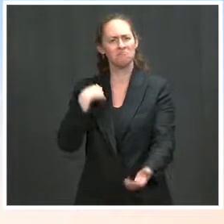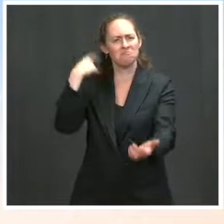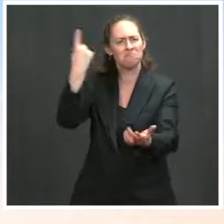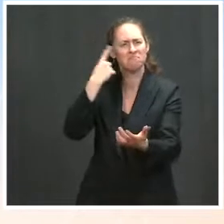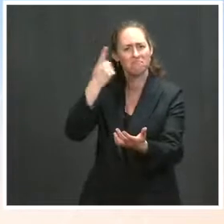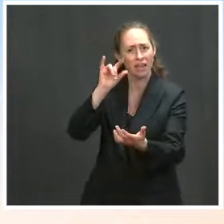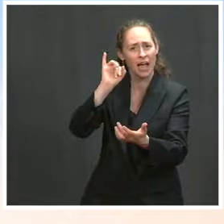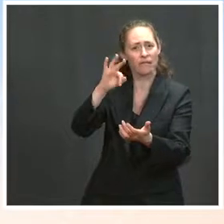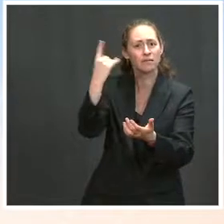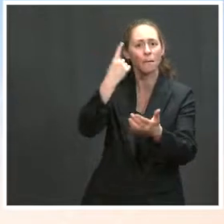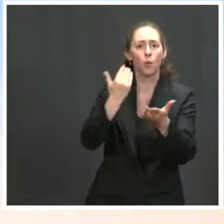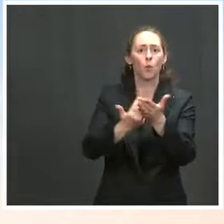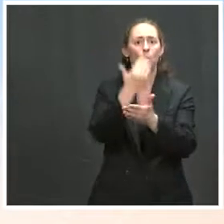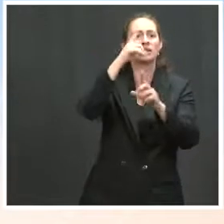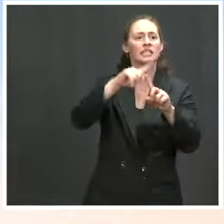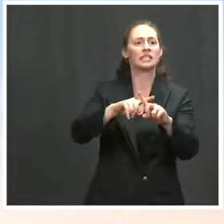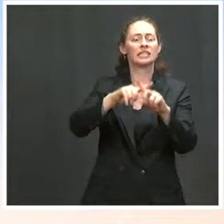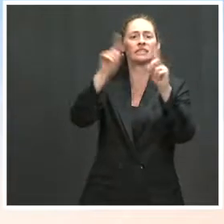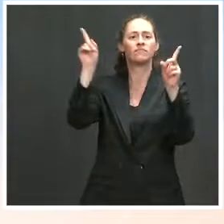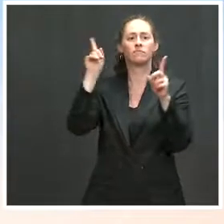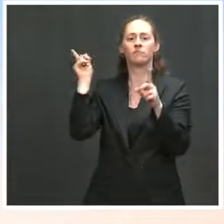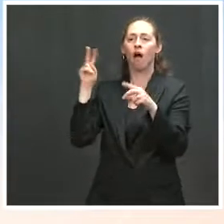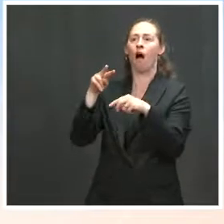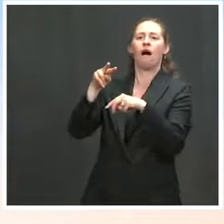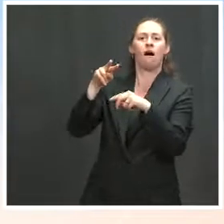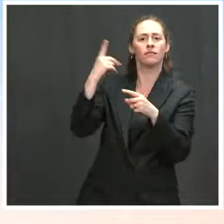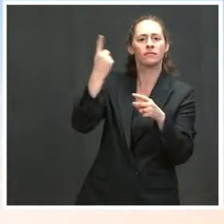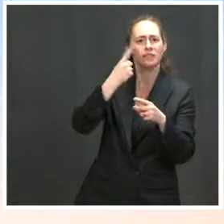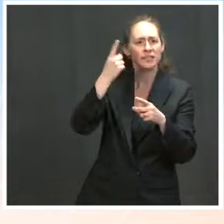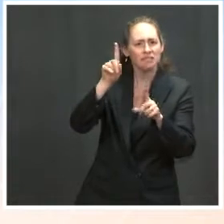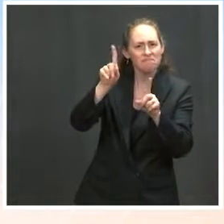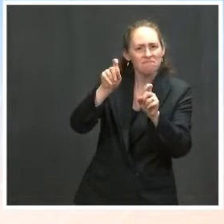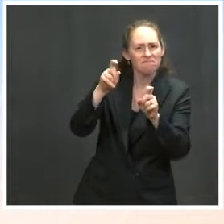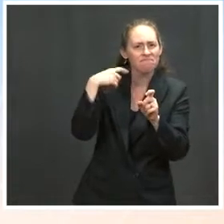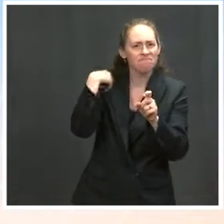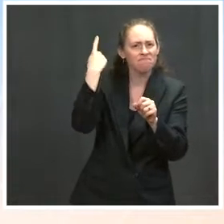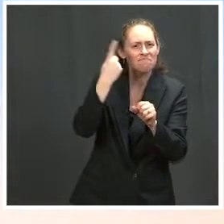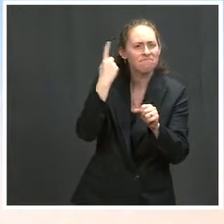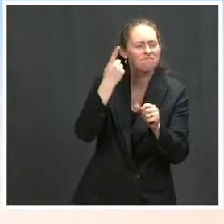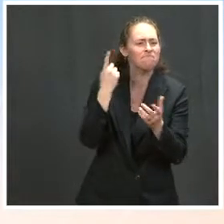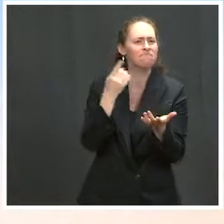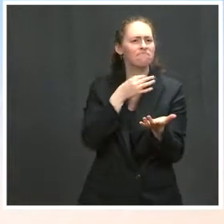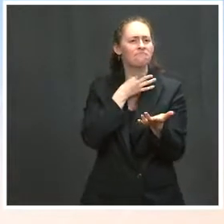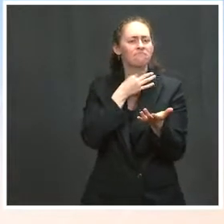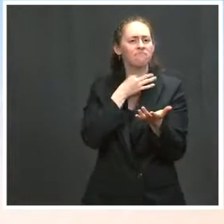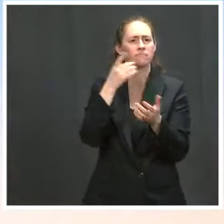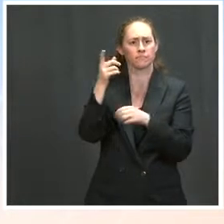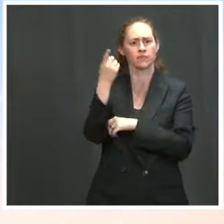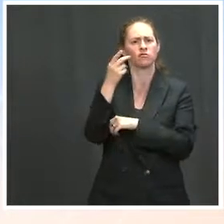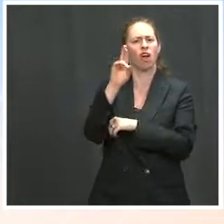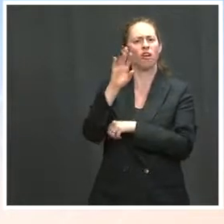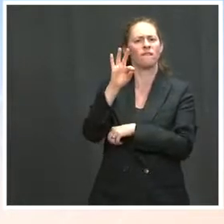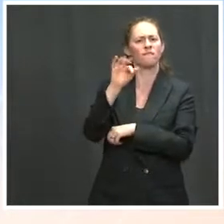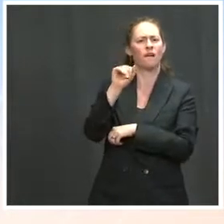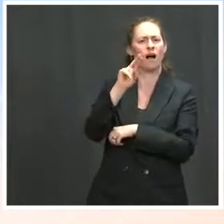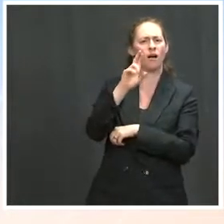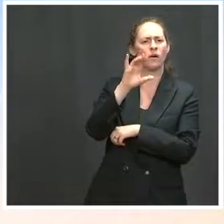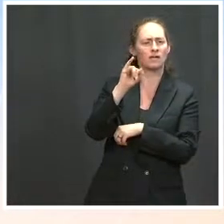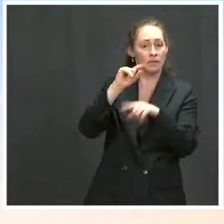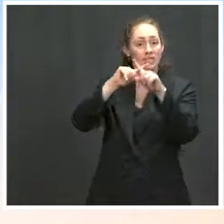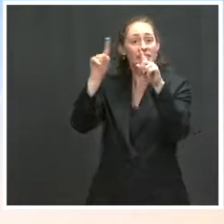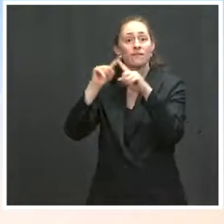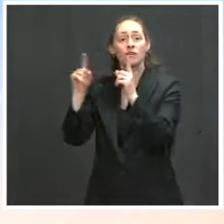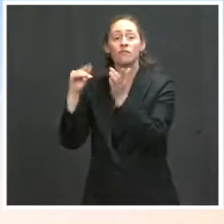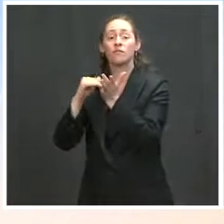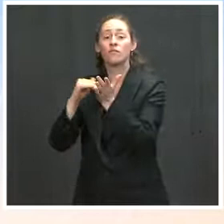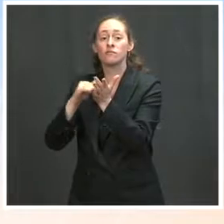because medical experts, including Dr. Fauci, have long said that it's highly likely that the virus came from an animal